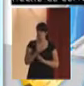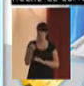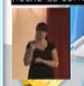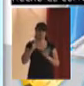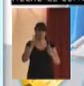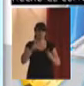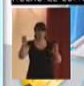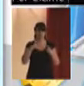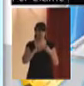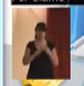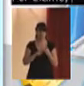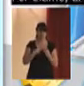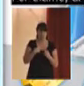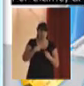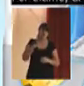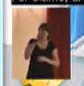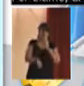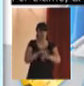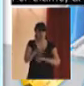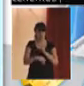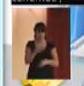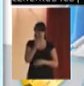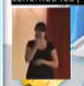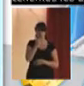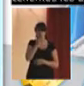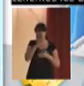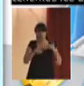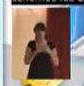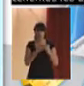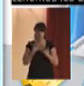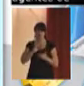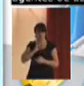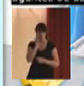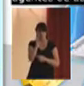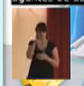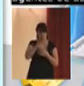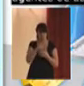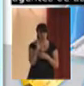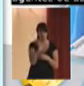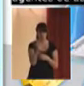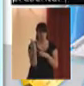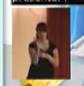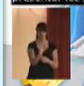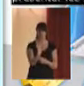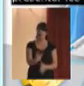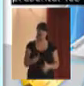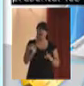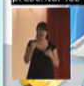user has written is correct or not? And then we have the user agents. The user agents present the content, but also